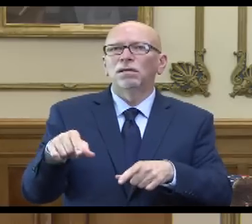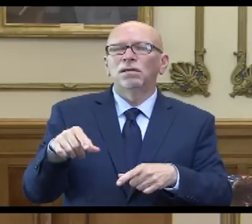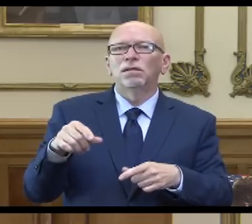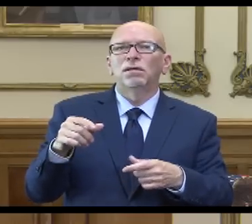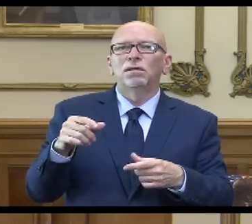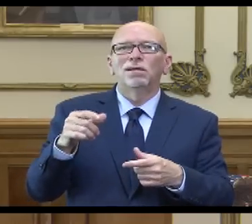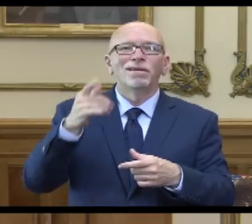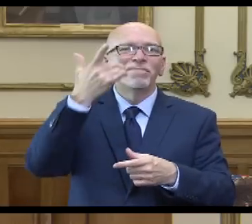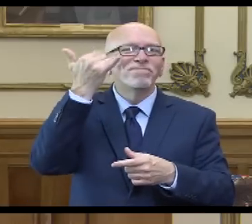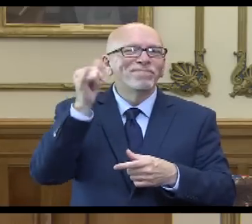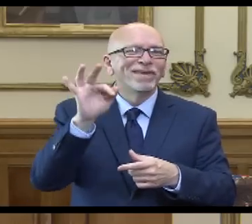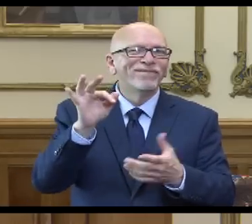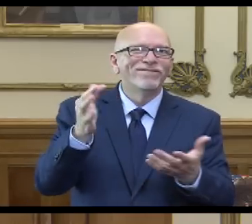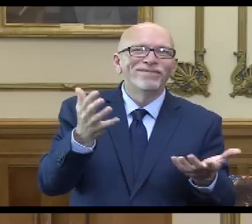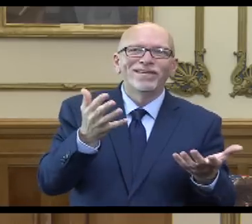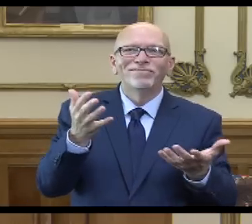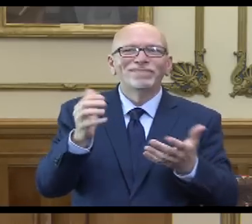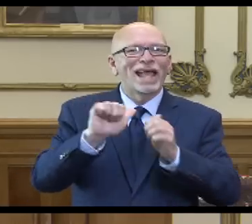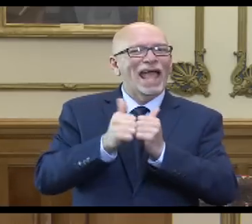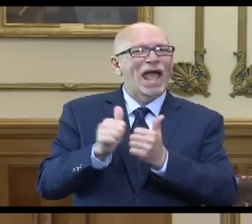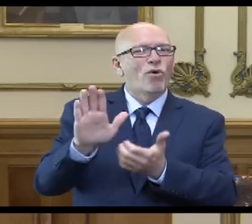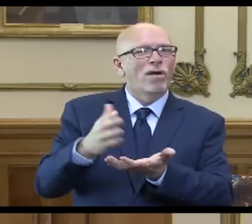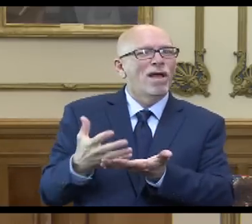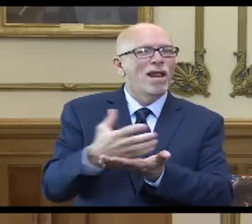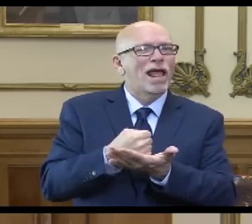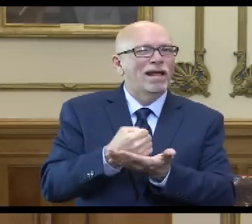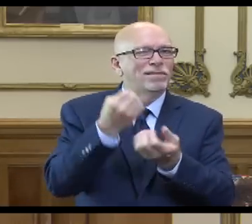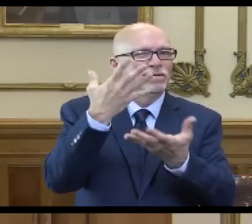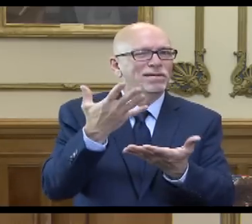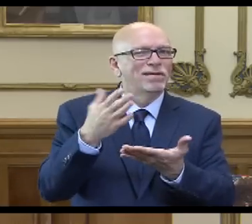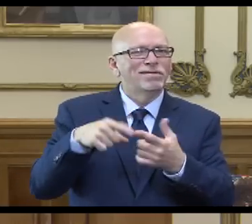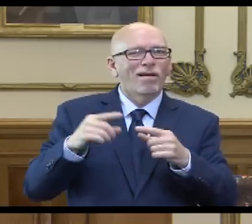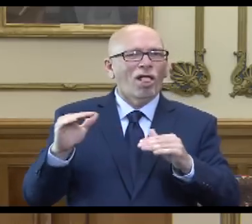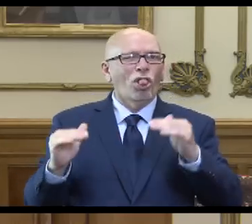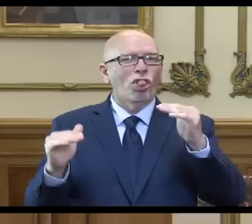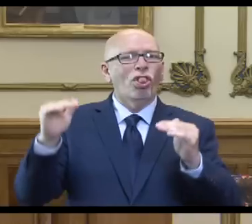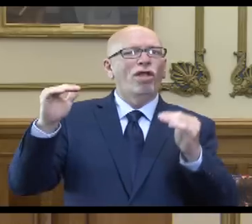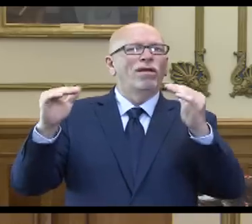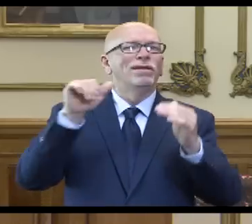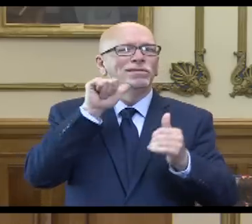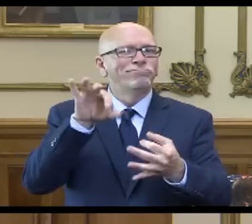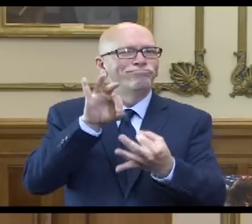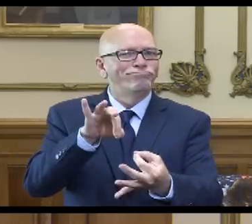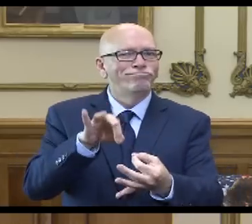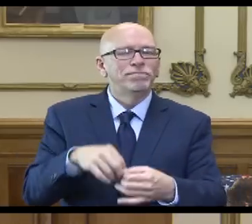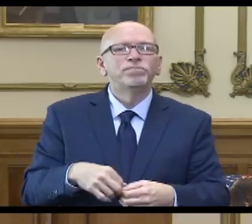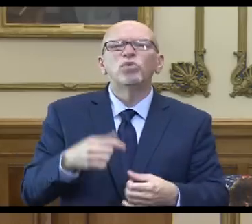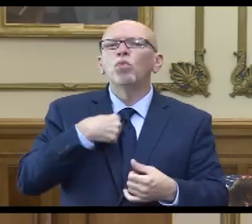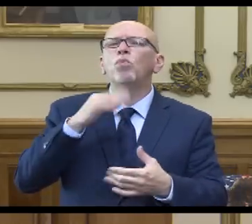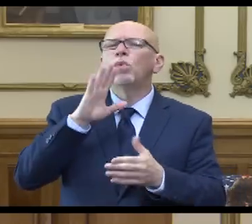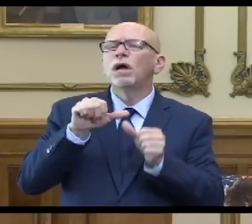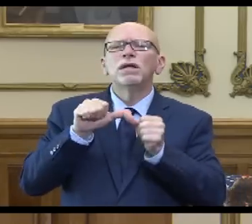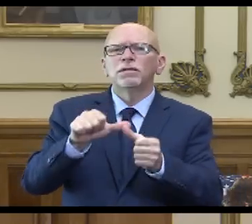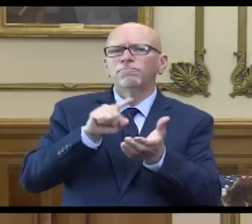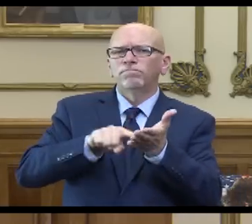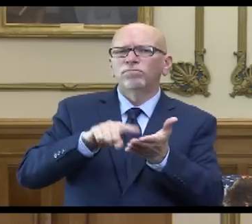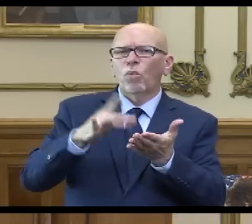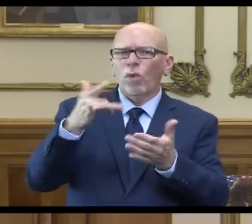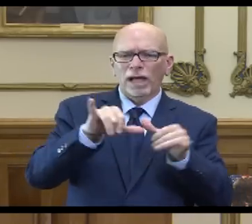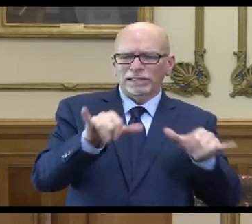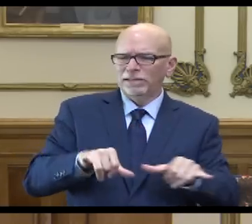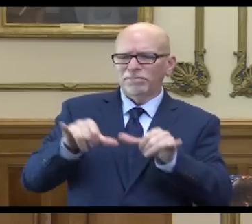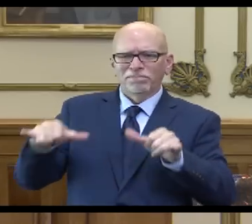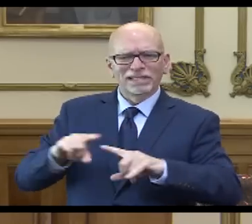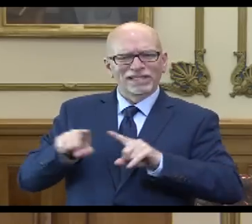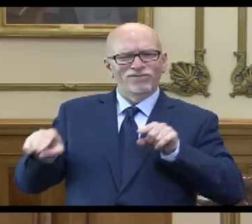part because of the way the data is collected. Now, we're going to continue to look into the differences in our two systems, and we're